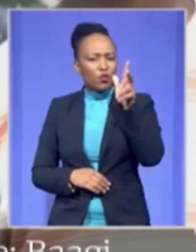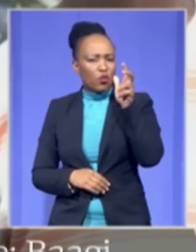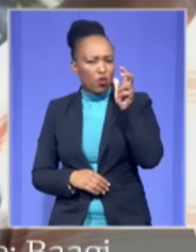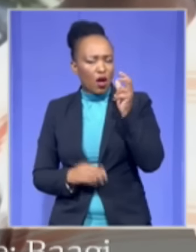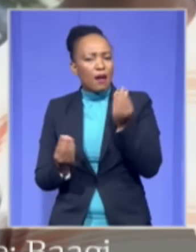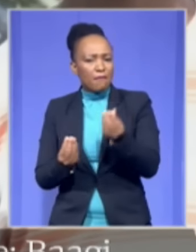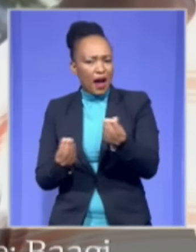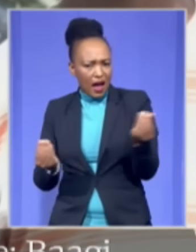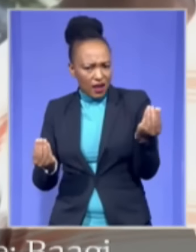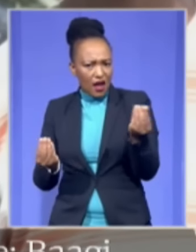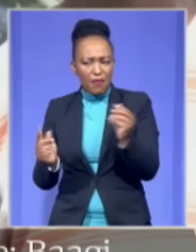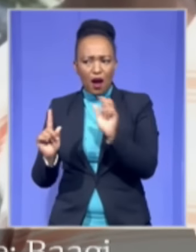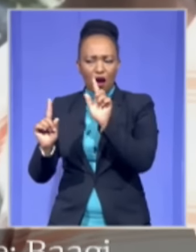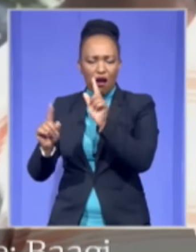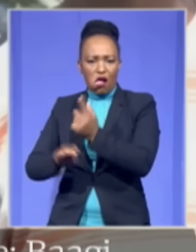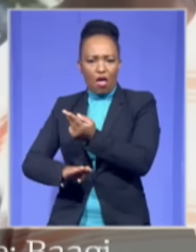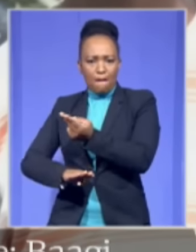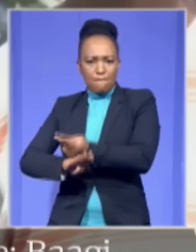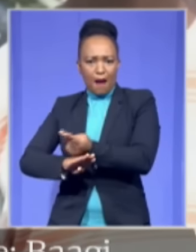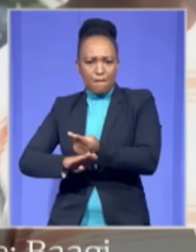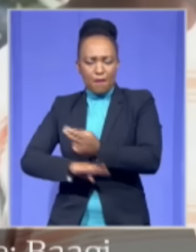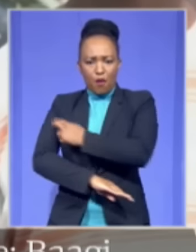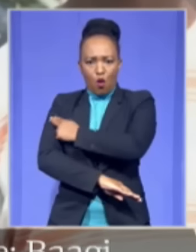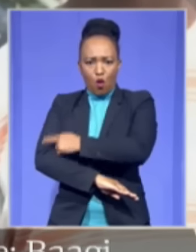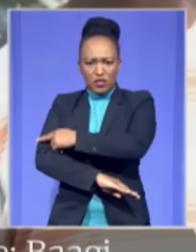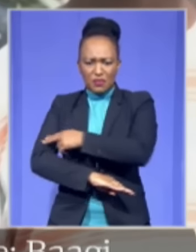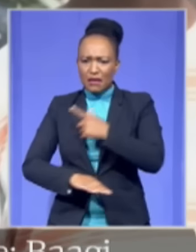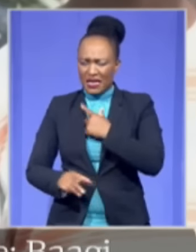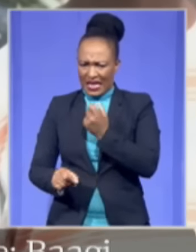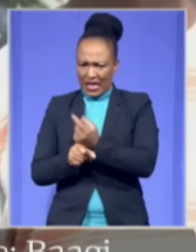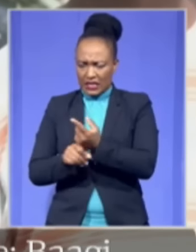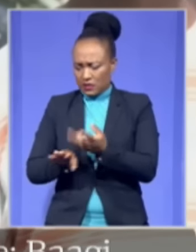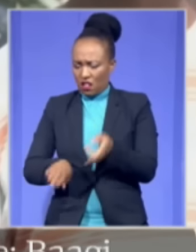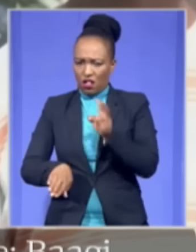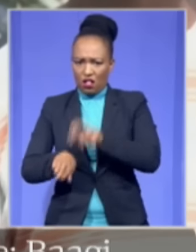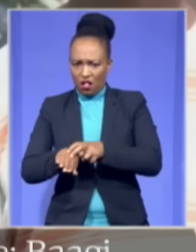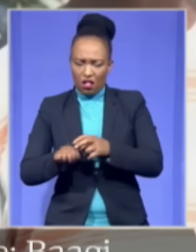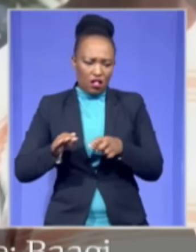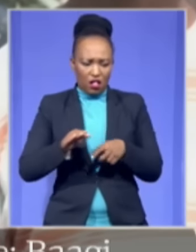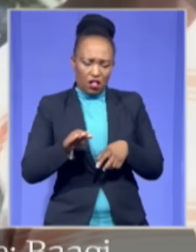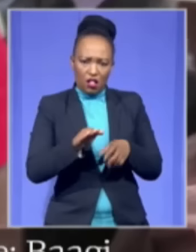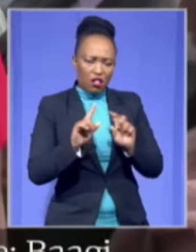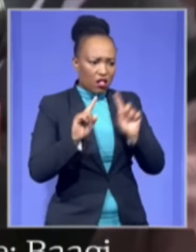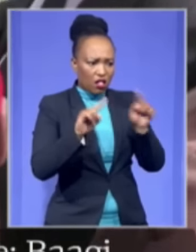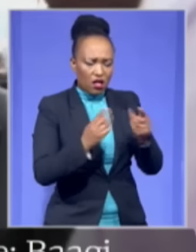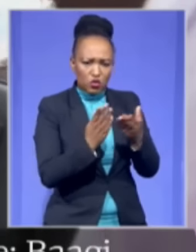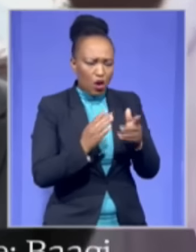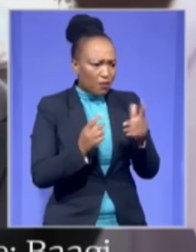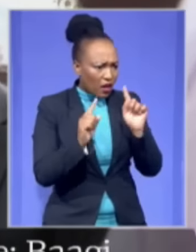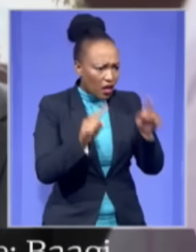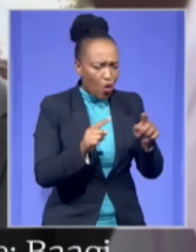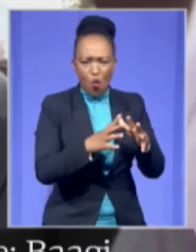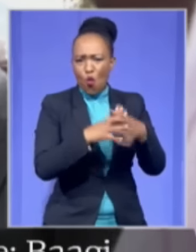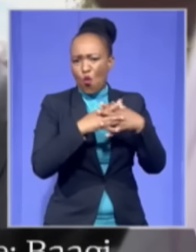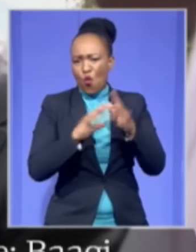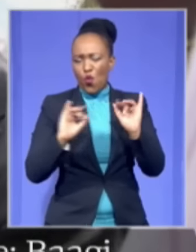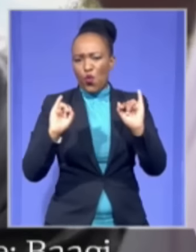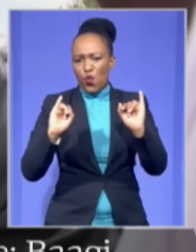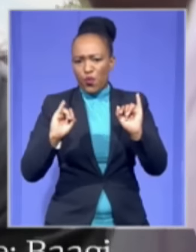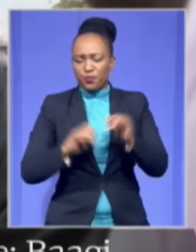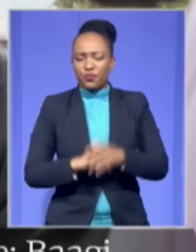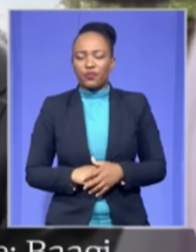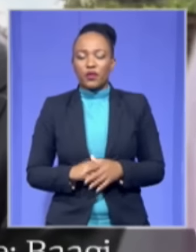ka lebaka la chef e ba e jileng. Ke kalame taxi ka tla mo sekolong ha ke fitla mo ha manete ke fumane le chaos fela. Motlatsa Meiara wa Mangaung a